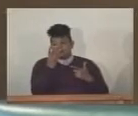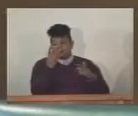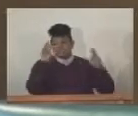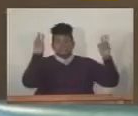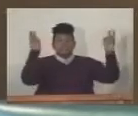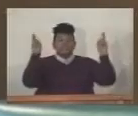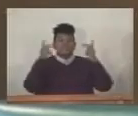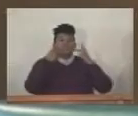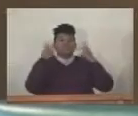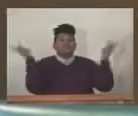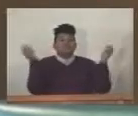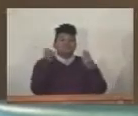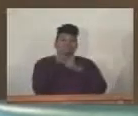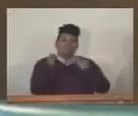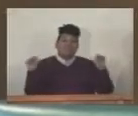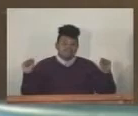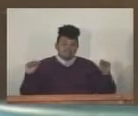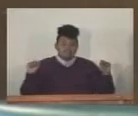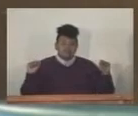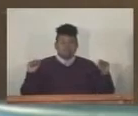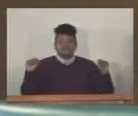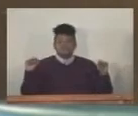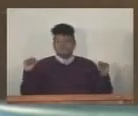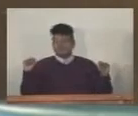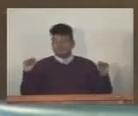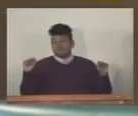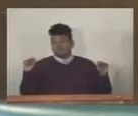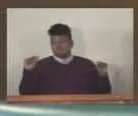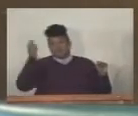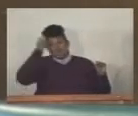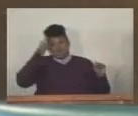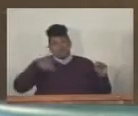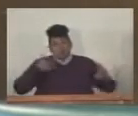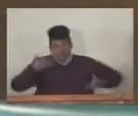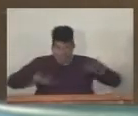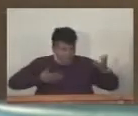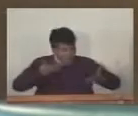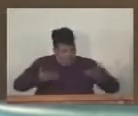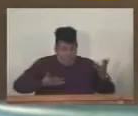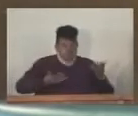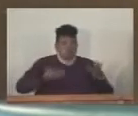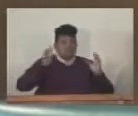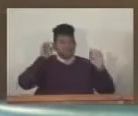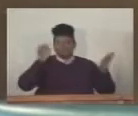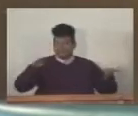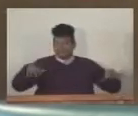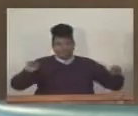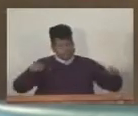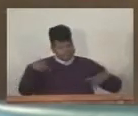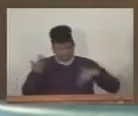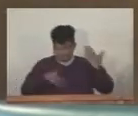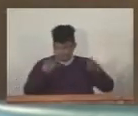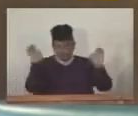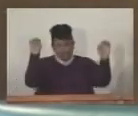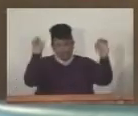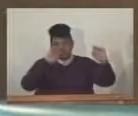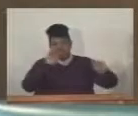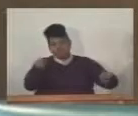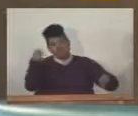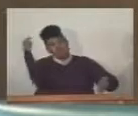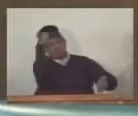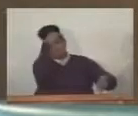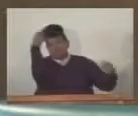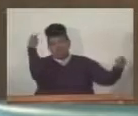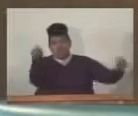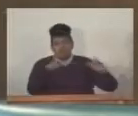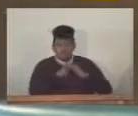public safety had certainly worn on the governments of the day, and they took the particular action. But, Mr.